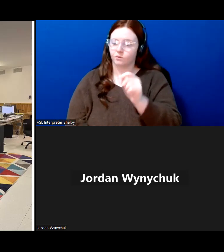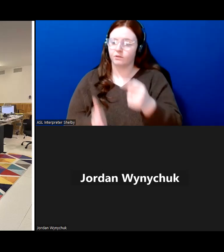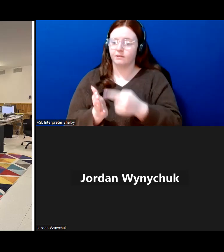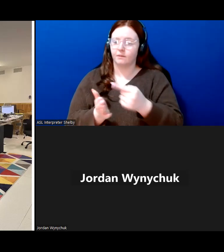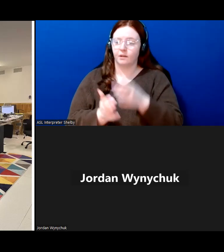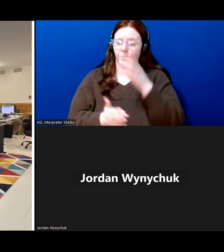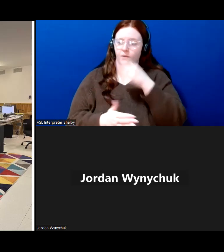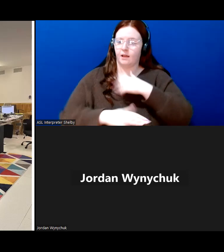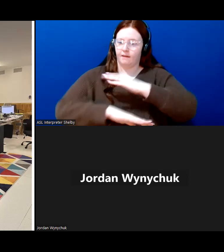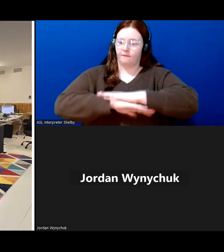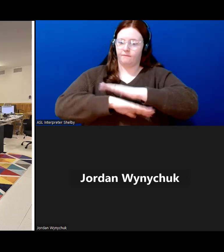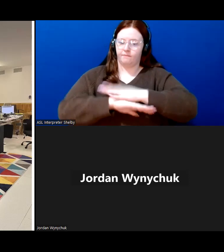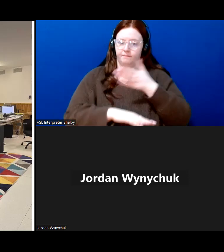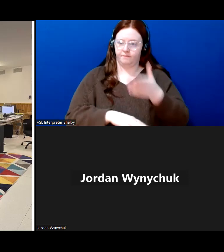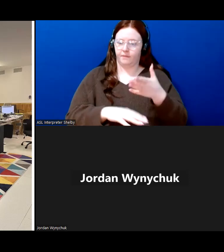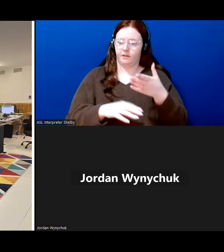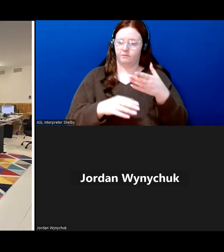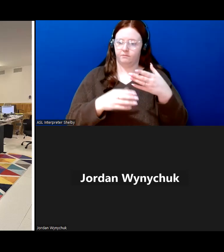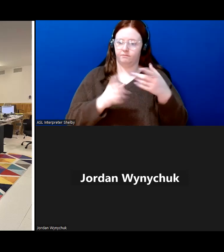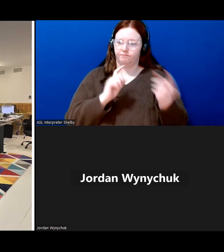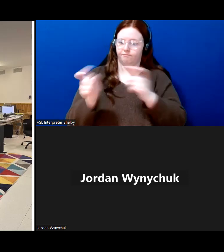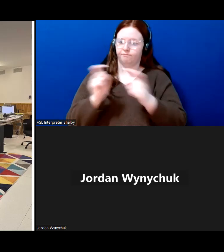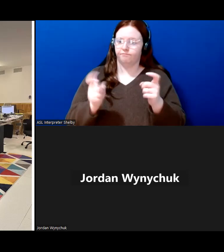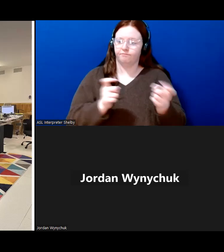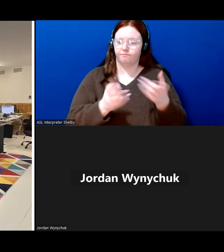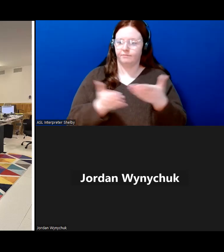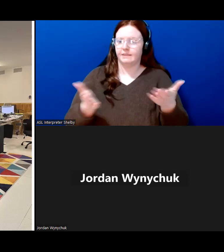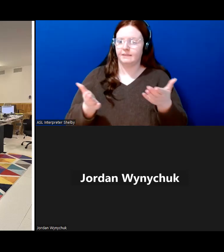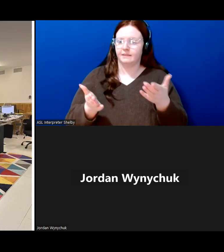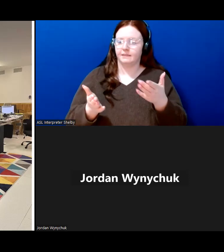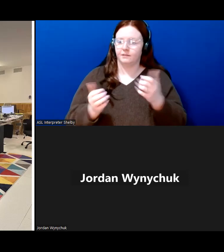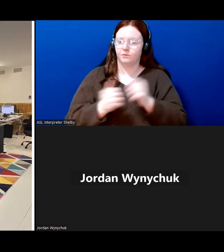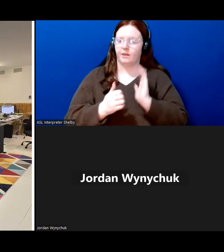merchandise, it seems as though it's becoming less and less